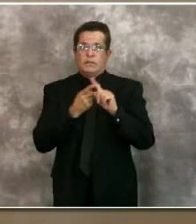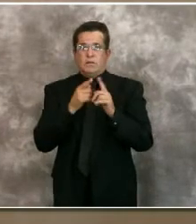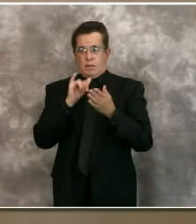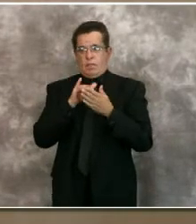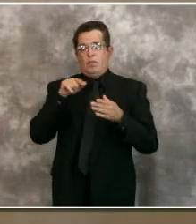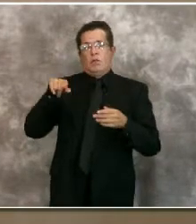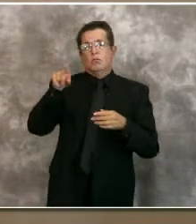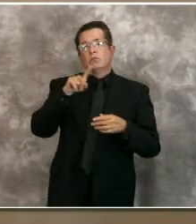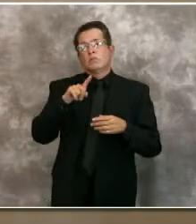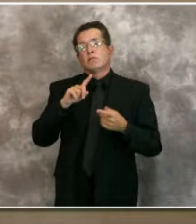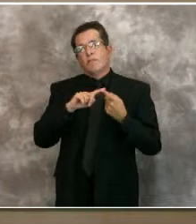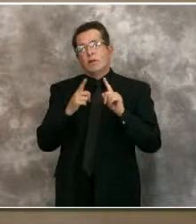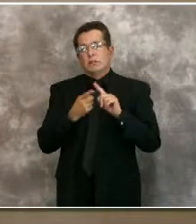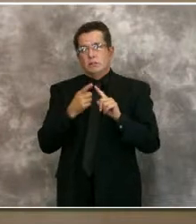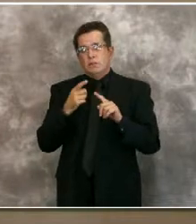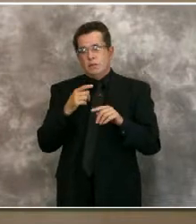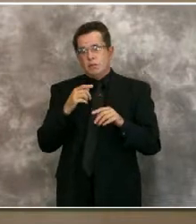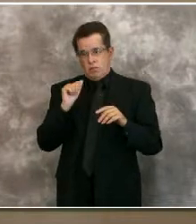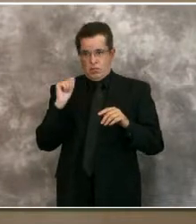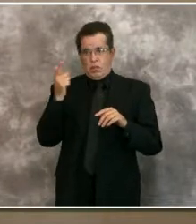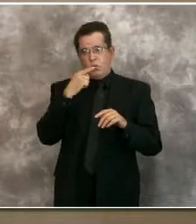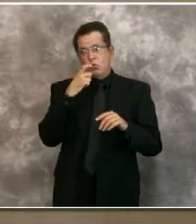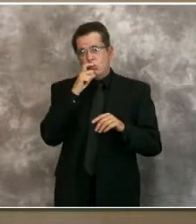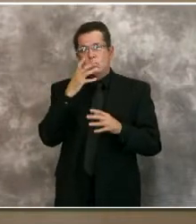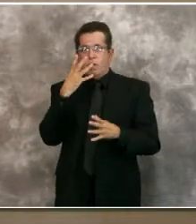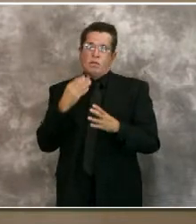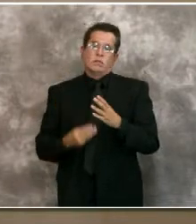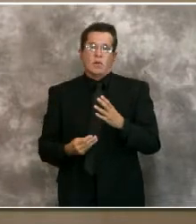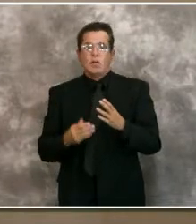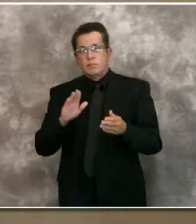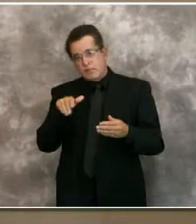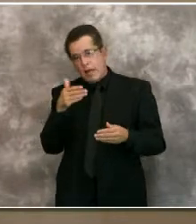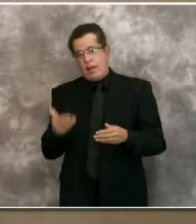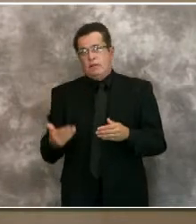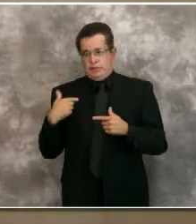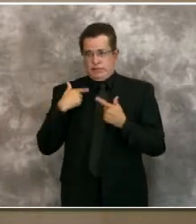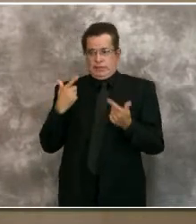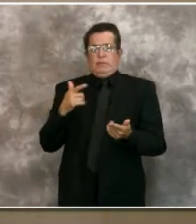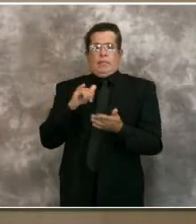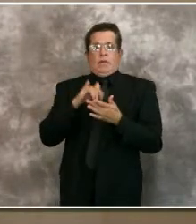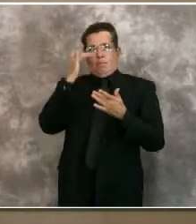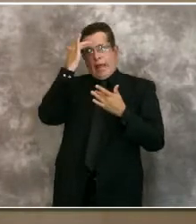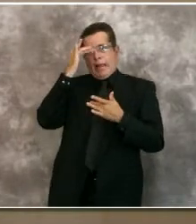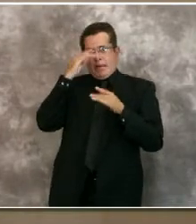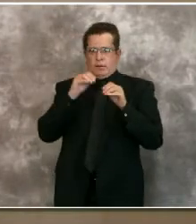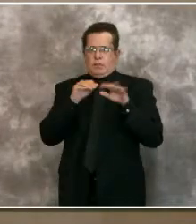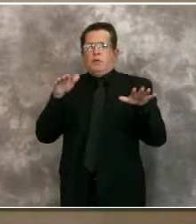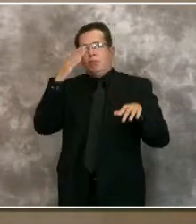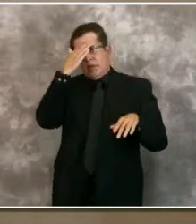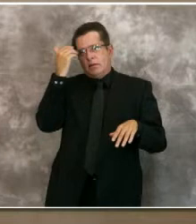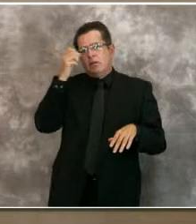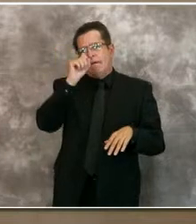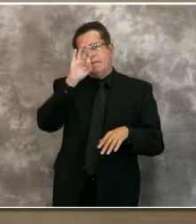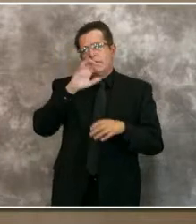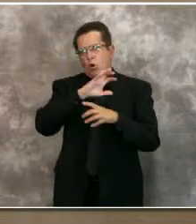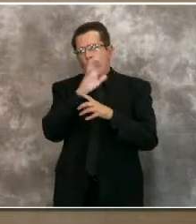individuals, all individuals who have lost their lives since this pandemic due to